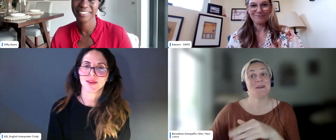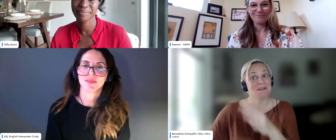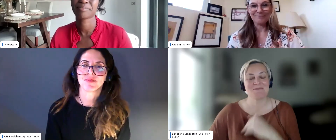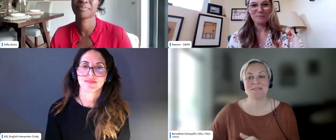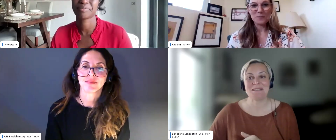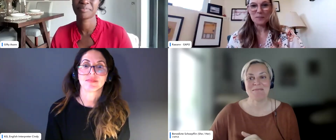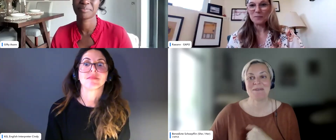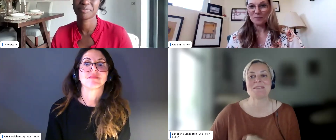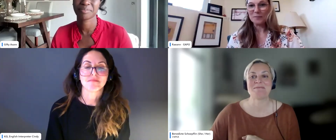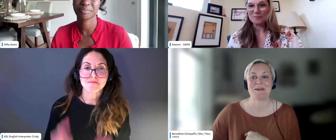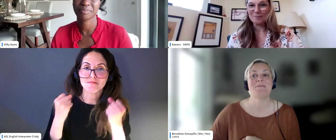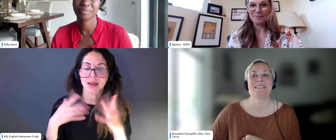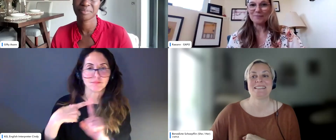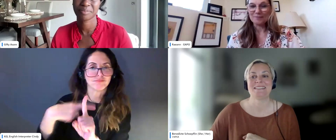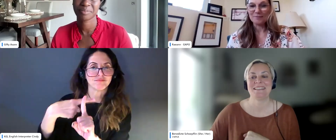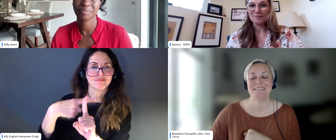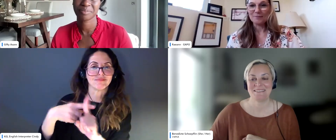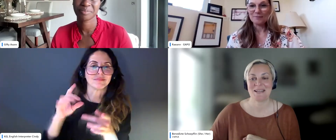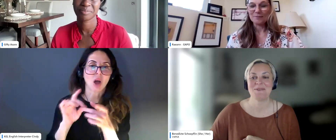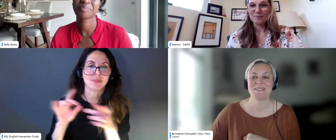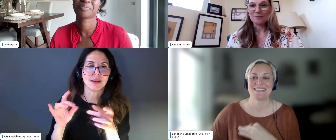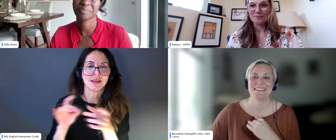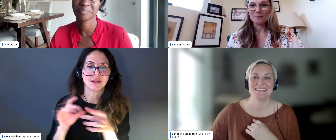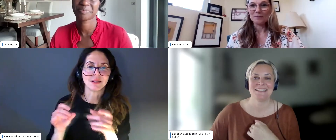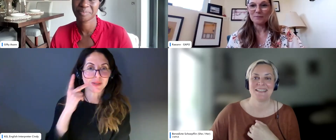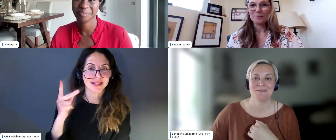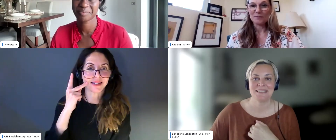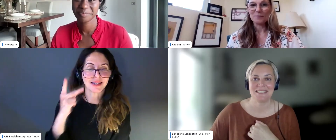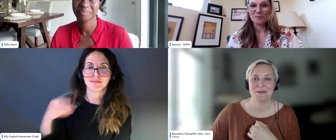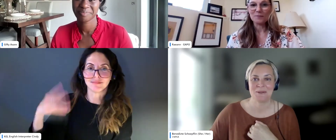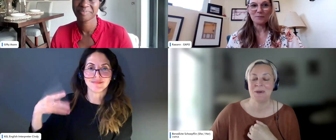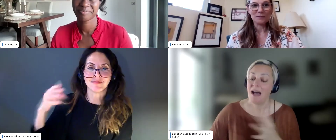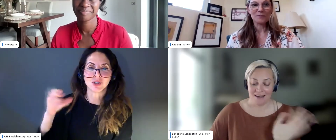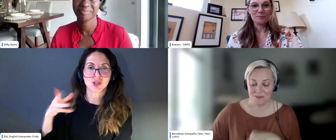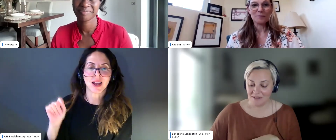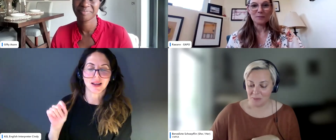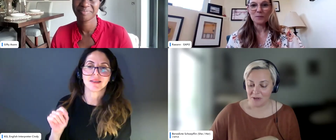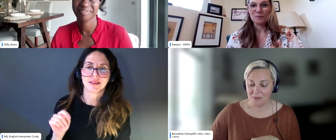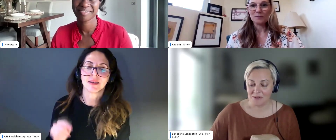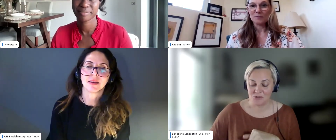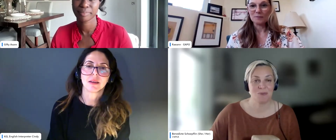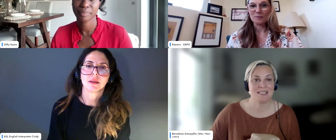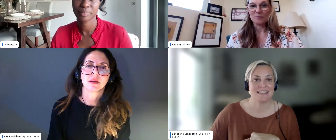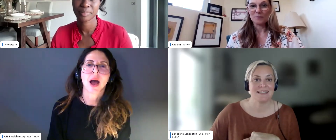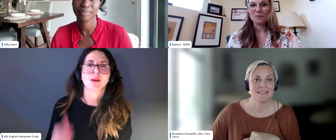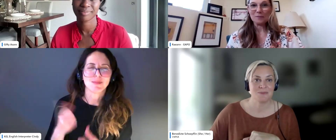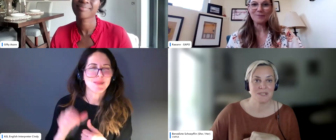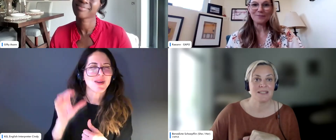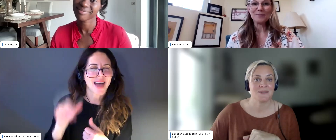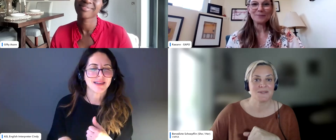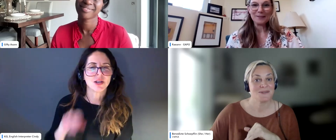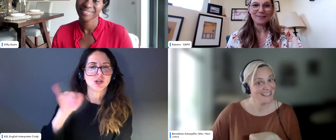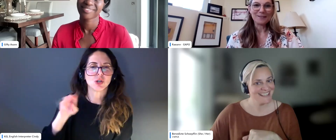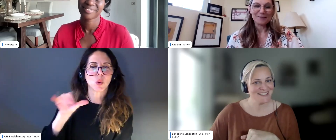getting a lot of really positive comments in the chat box. I think that really hit home. I know that the part about joy-based healing